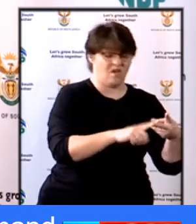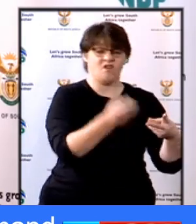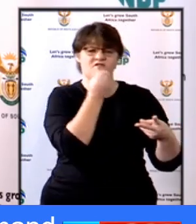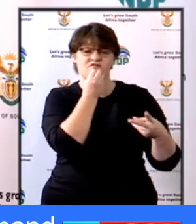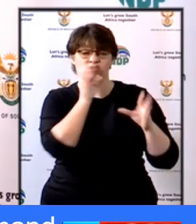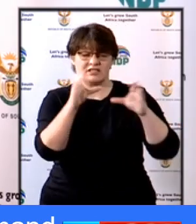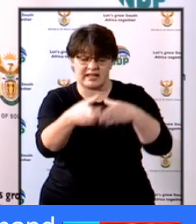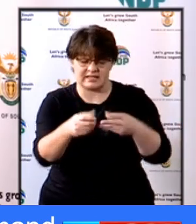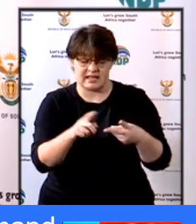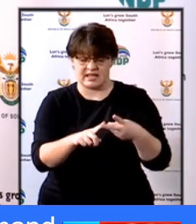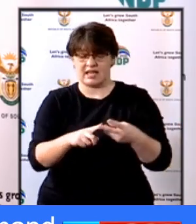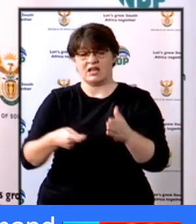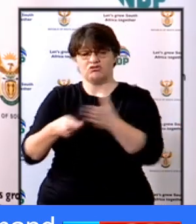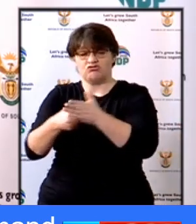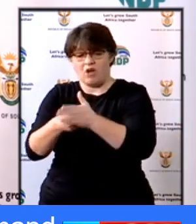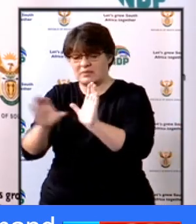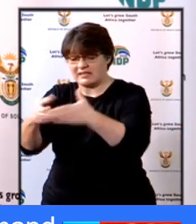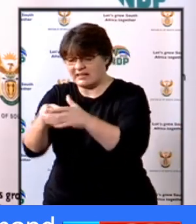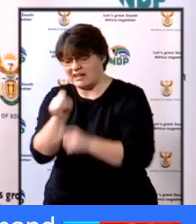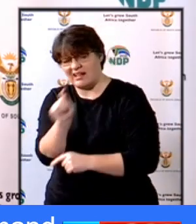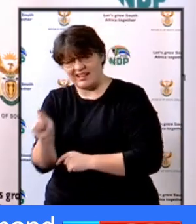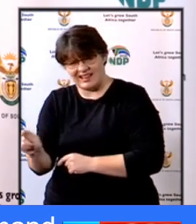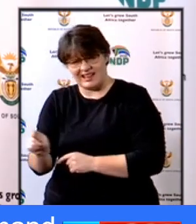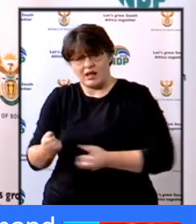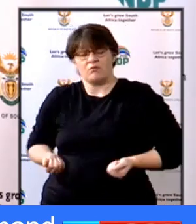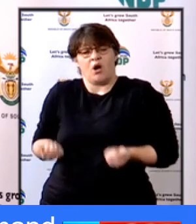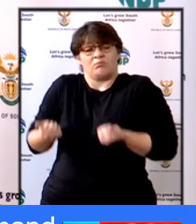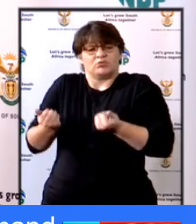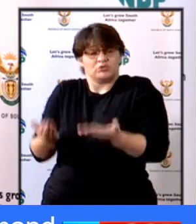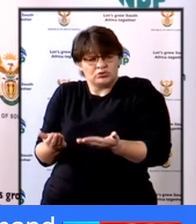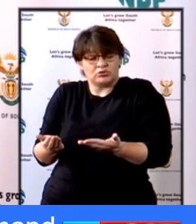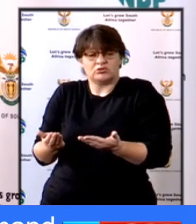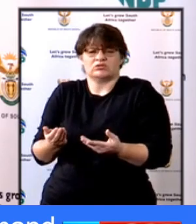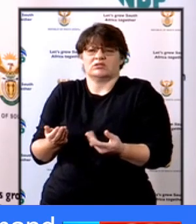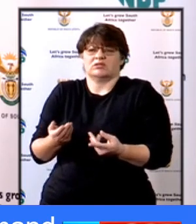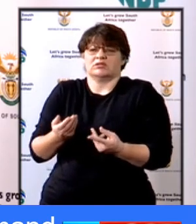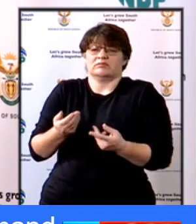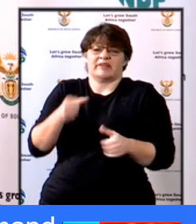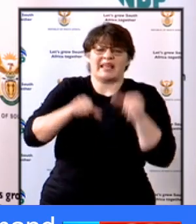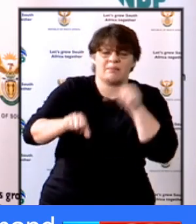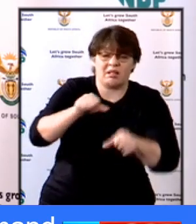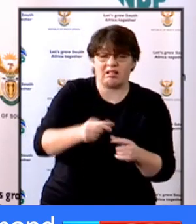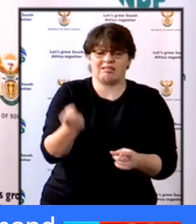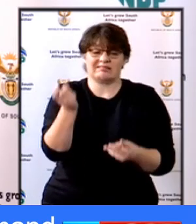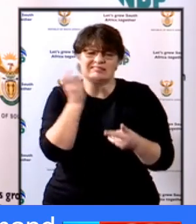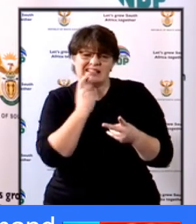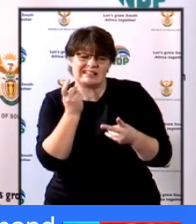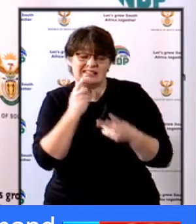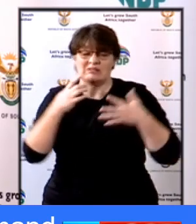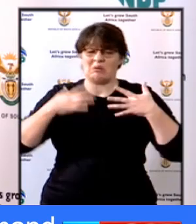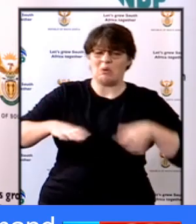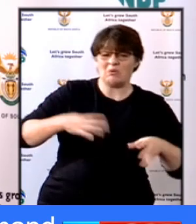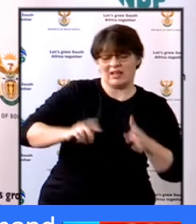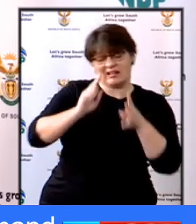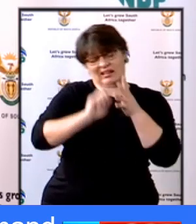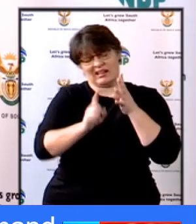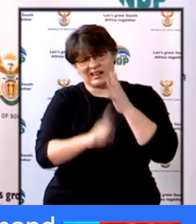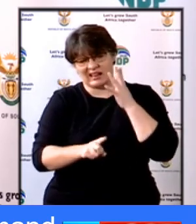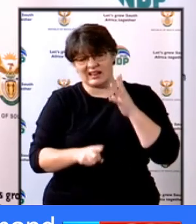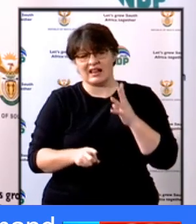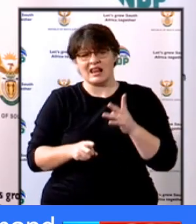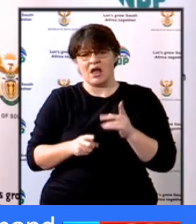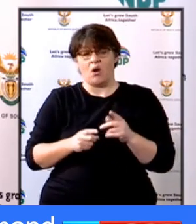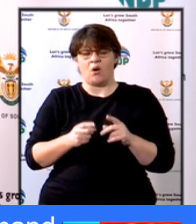sector, the retail ones, those who produce clothing and chemicals and steel, and those doing the